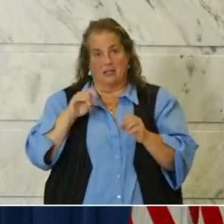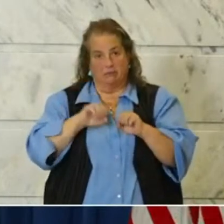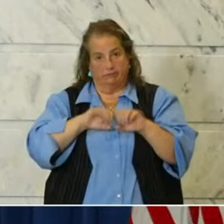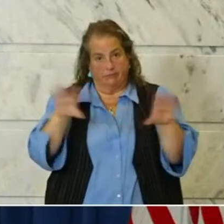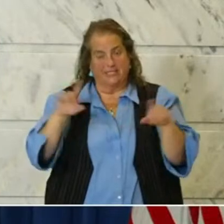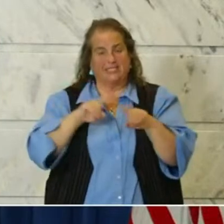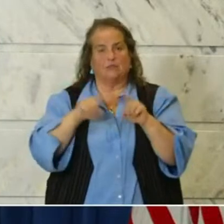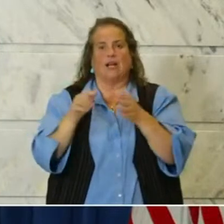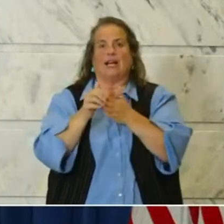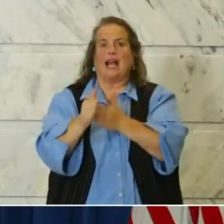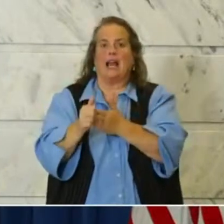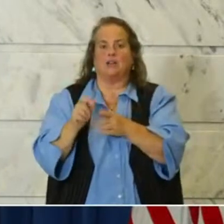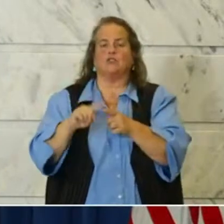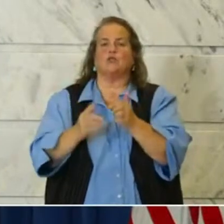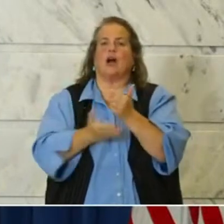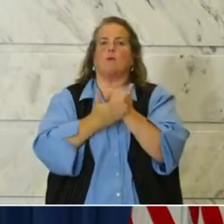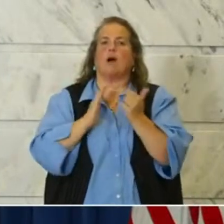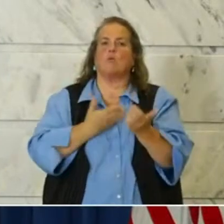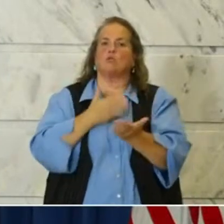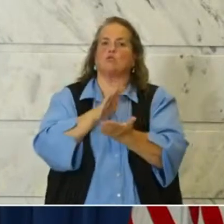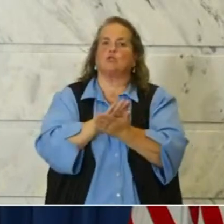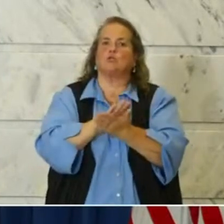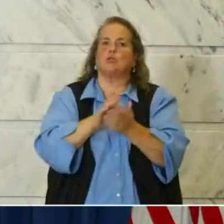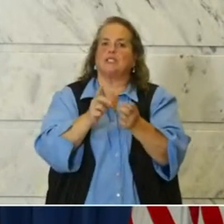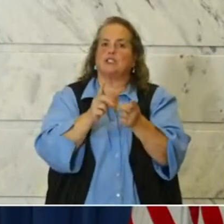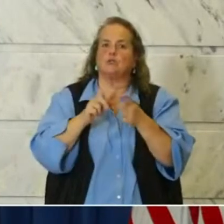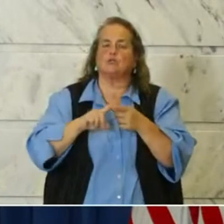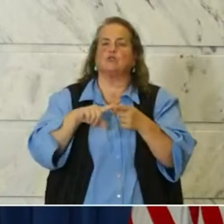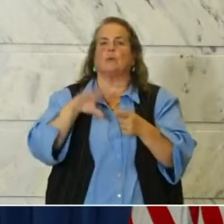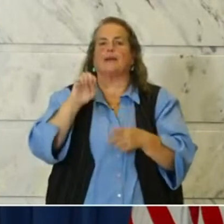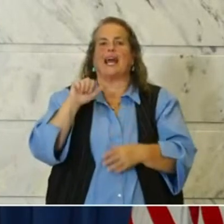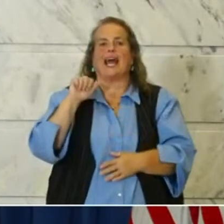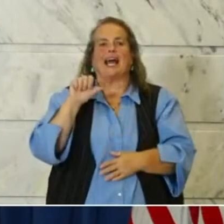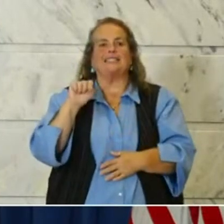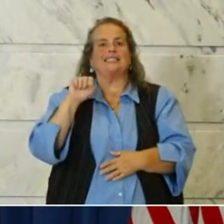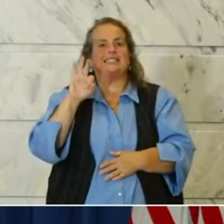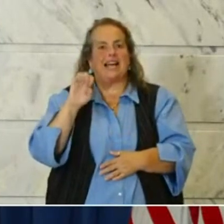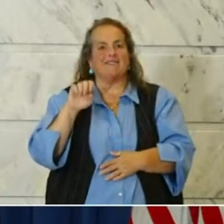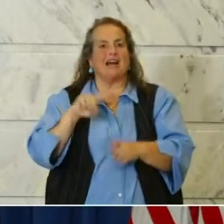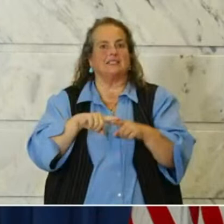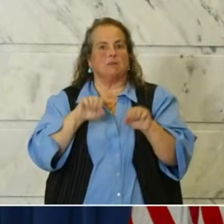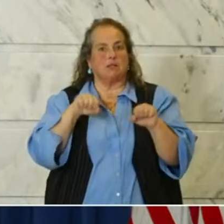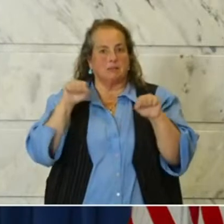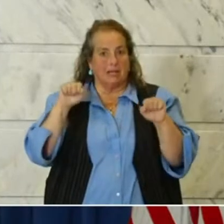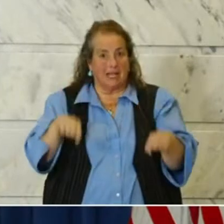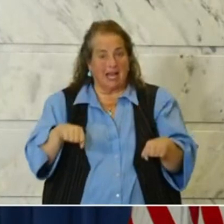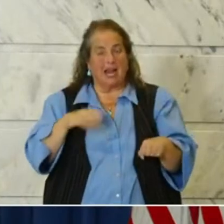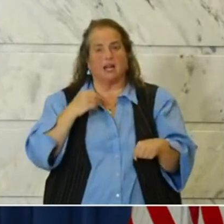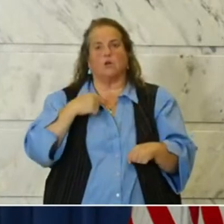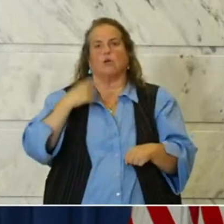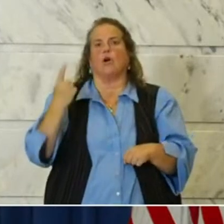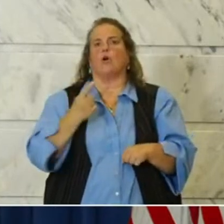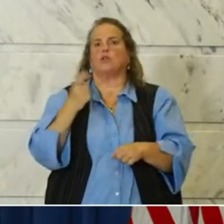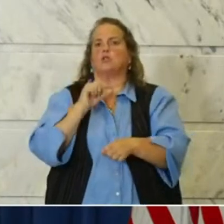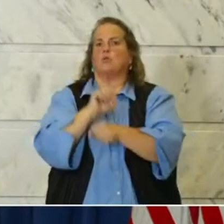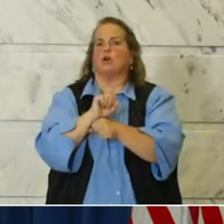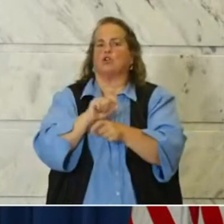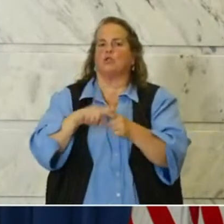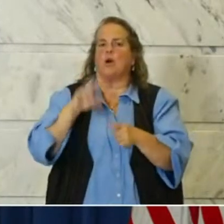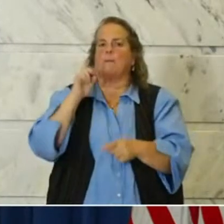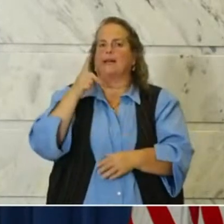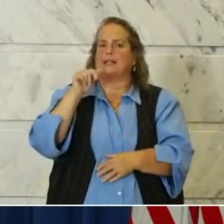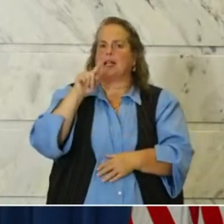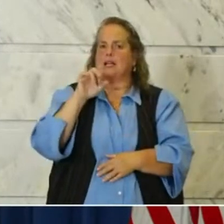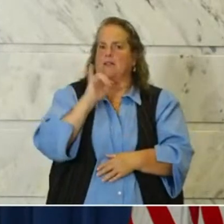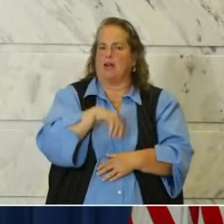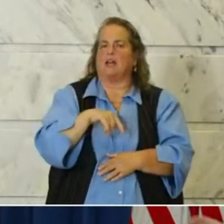to try to help our school districts be as safe as they possibly can. and we're always working to update those, also